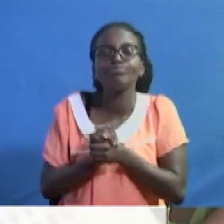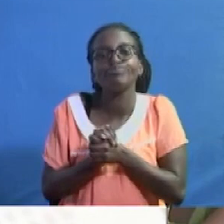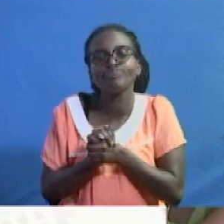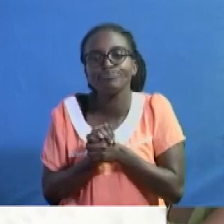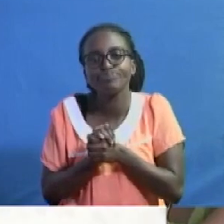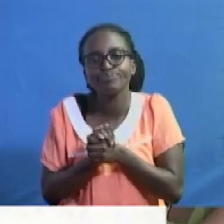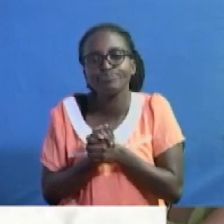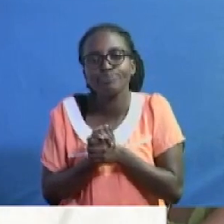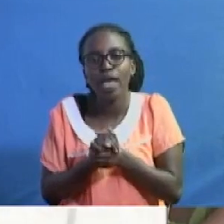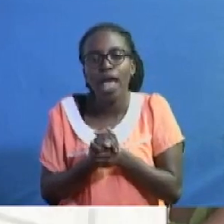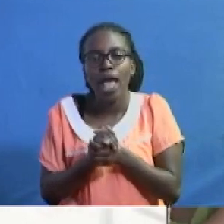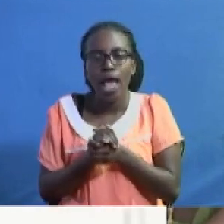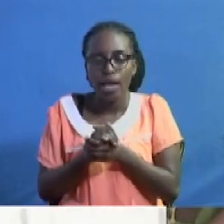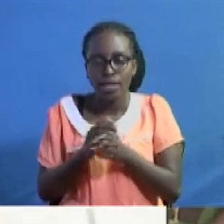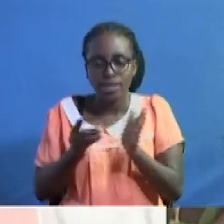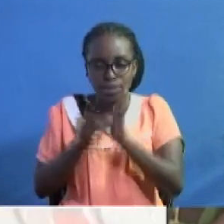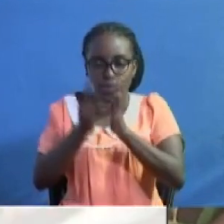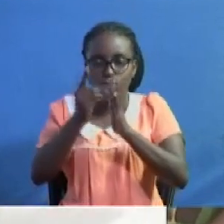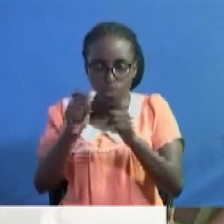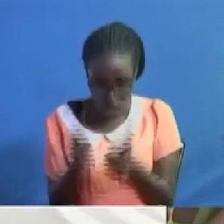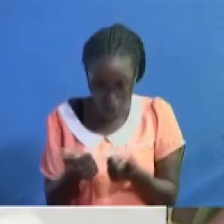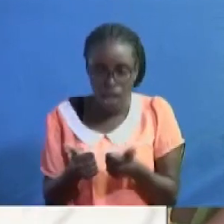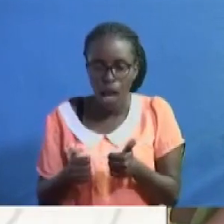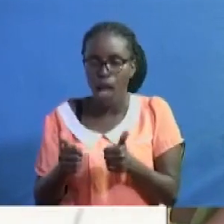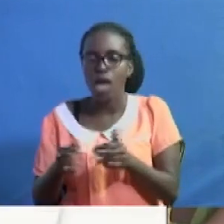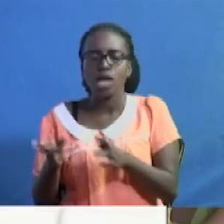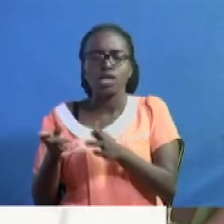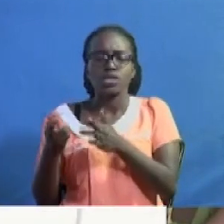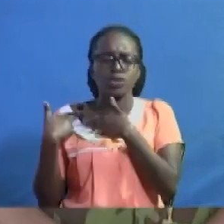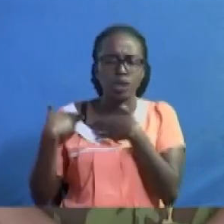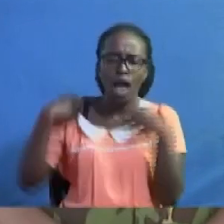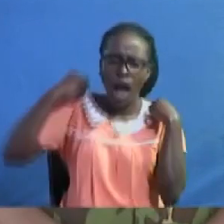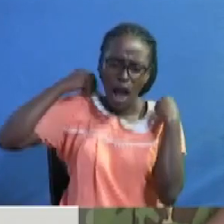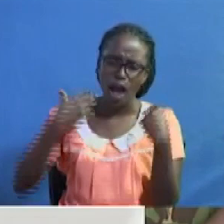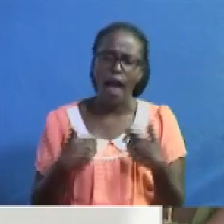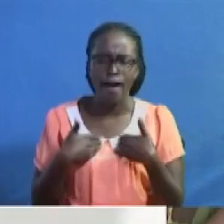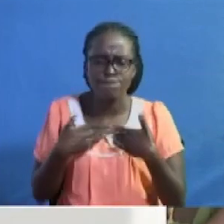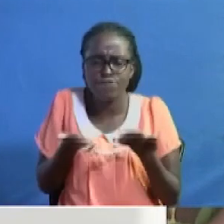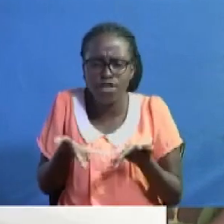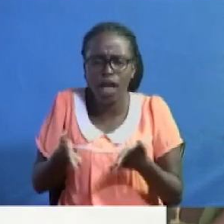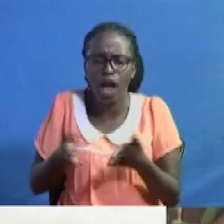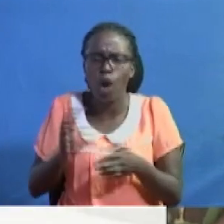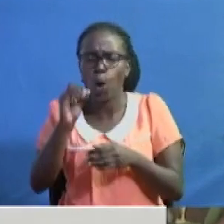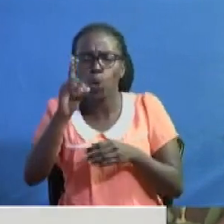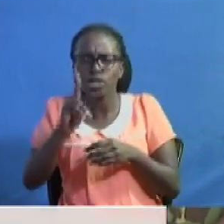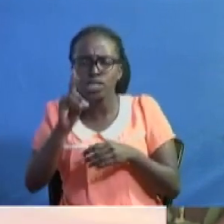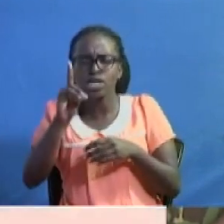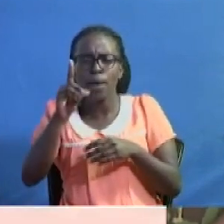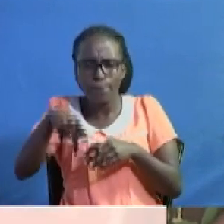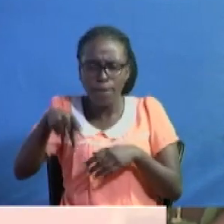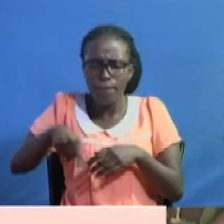Our departmental resources and the officers in collaboration with the ODPP are